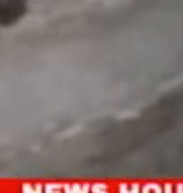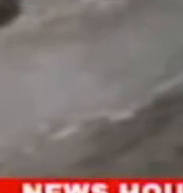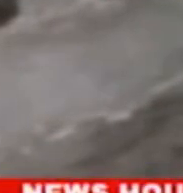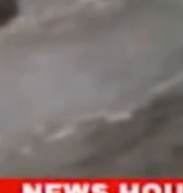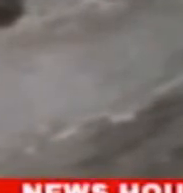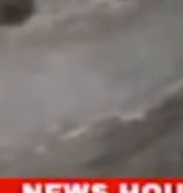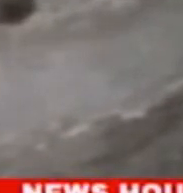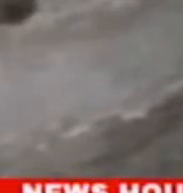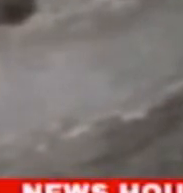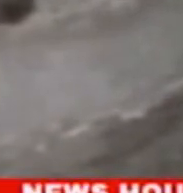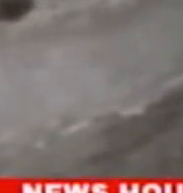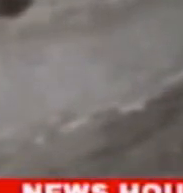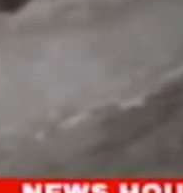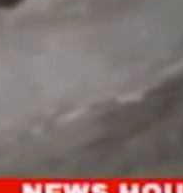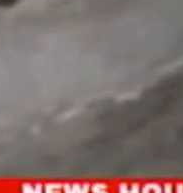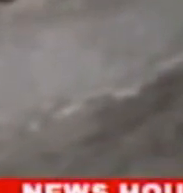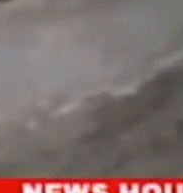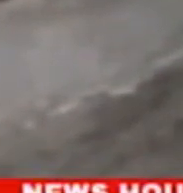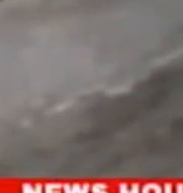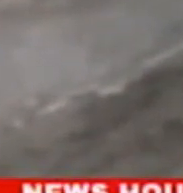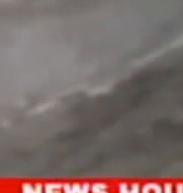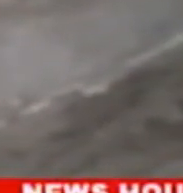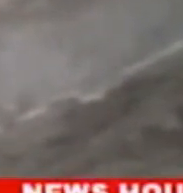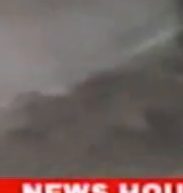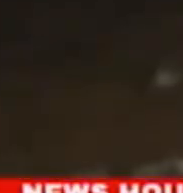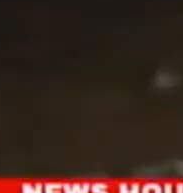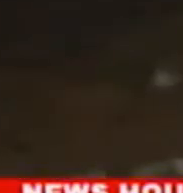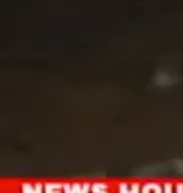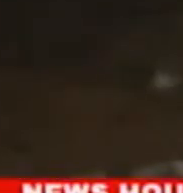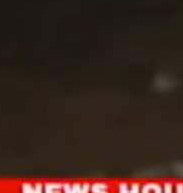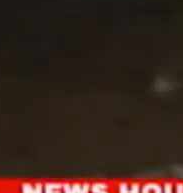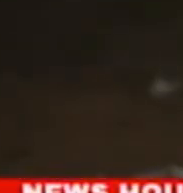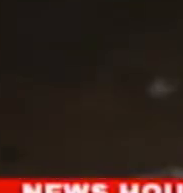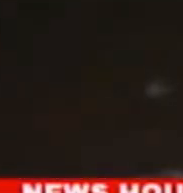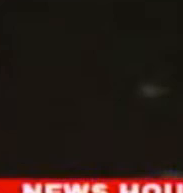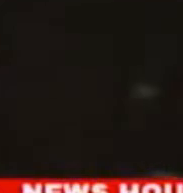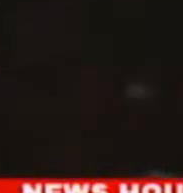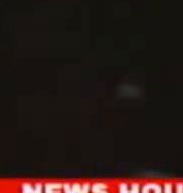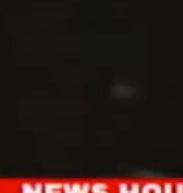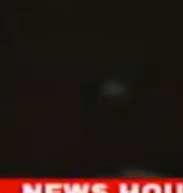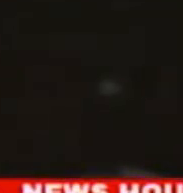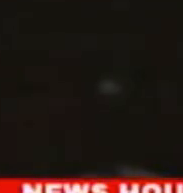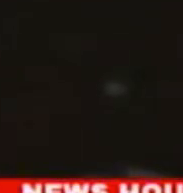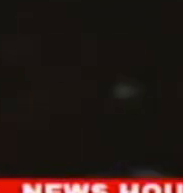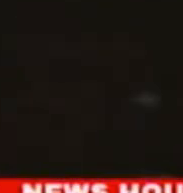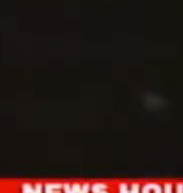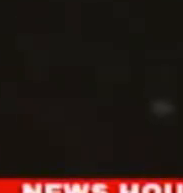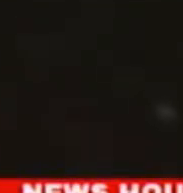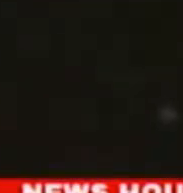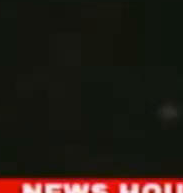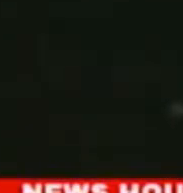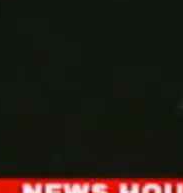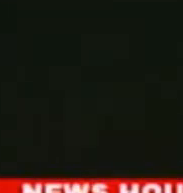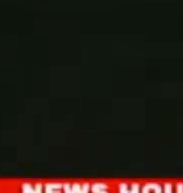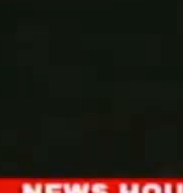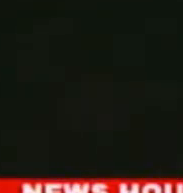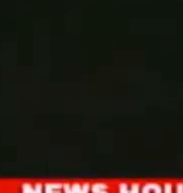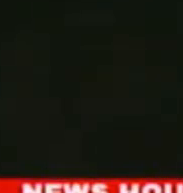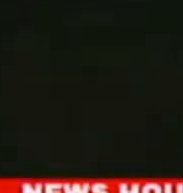At the Accra International Conference Center, as substructures at the base of the facility develop deep cracks.